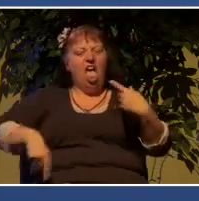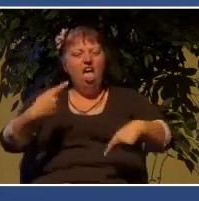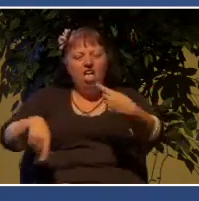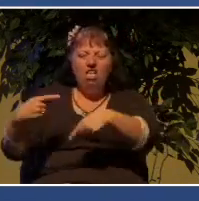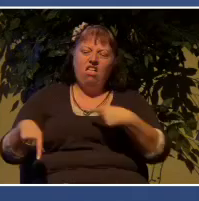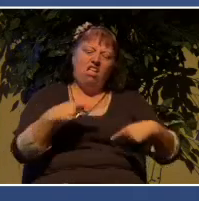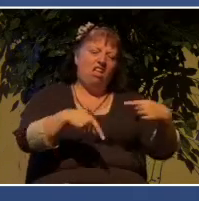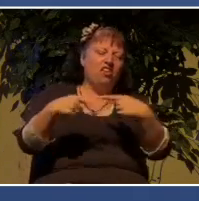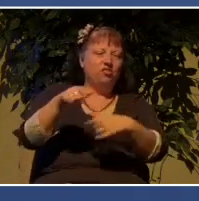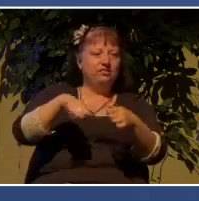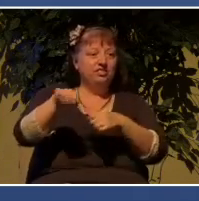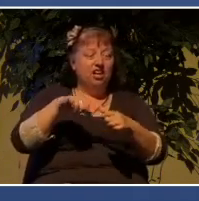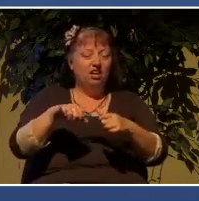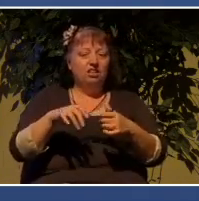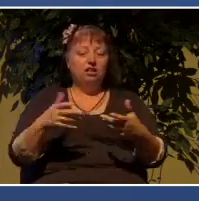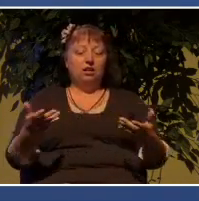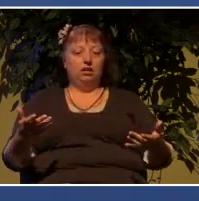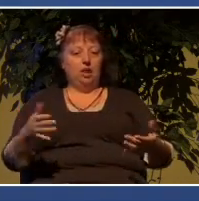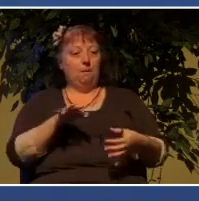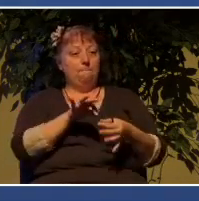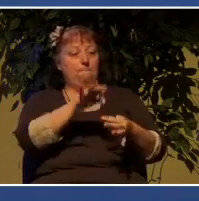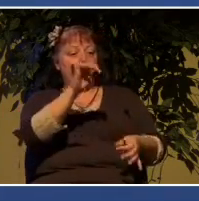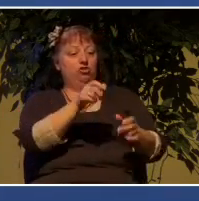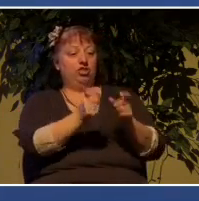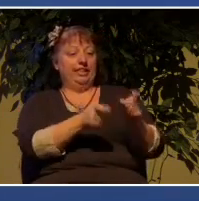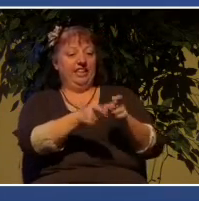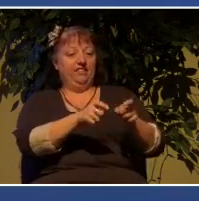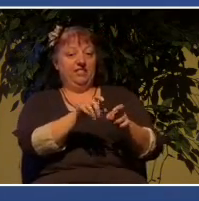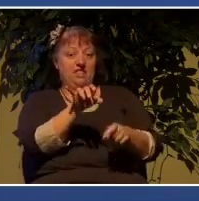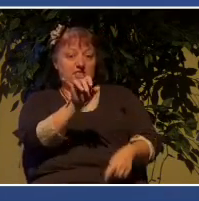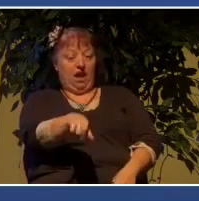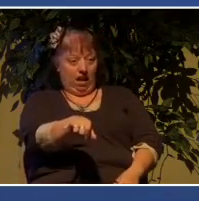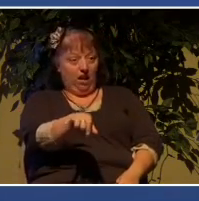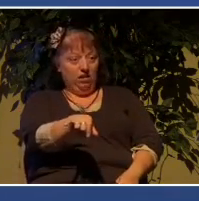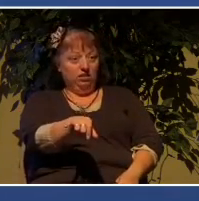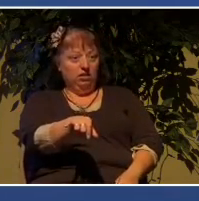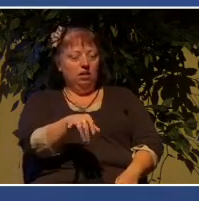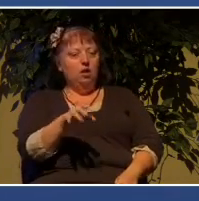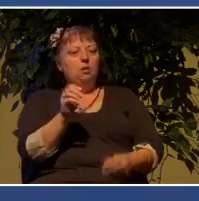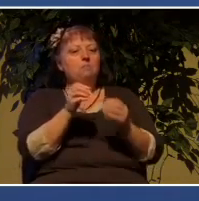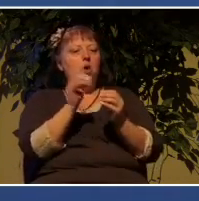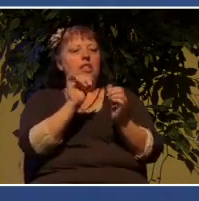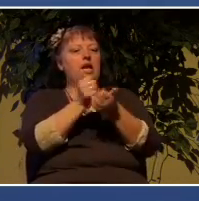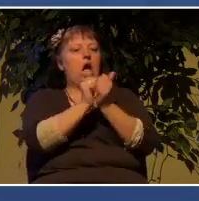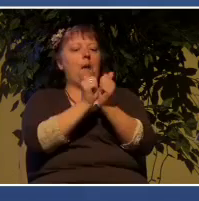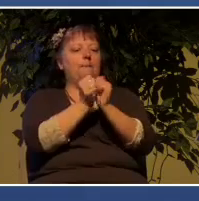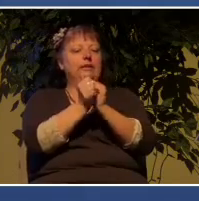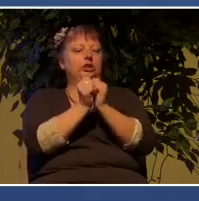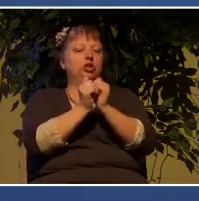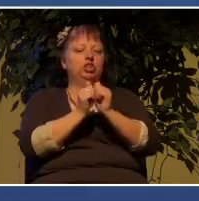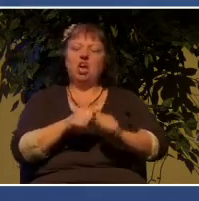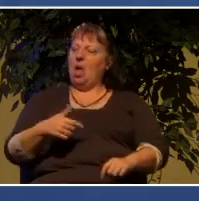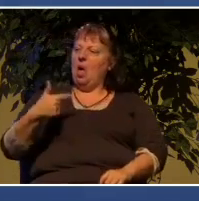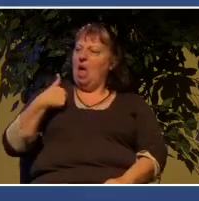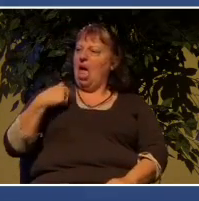context become a means of competition. I can speak in tongues better than you. You're not as spiritual as I am.